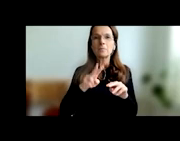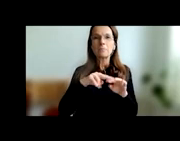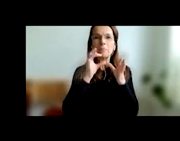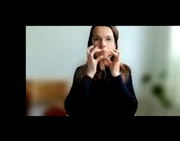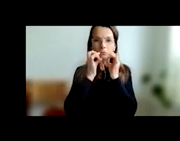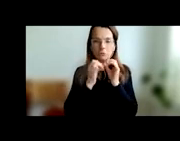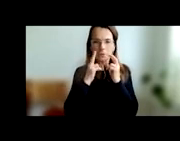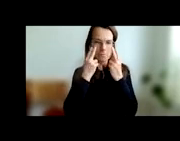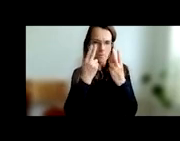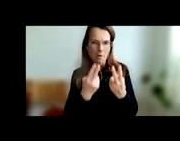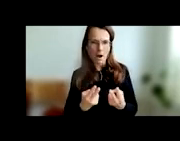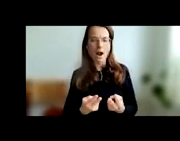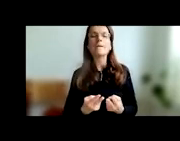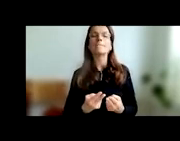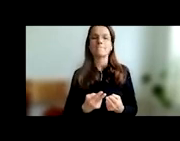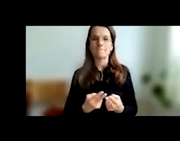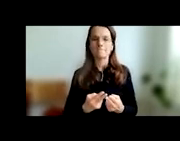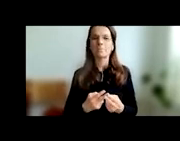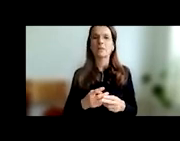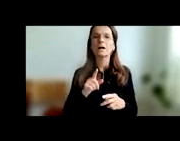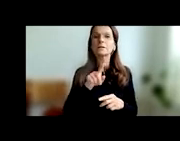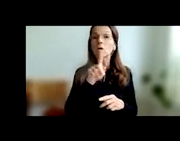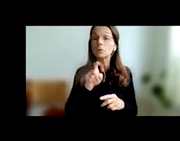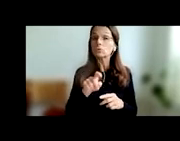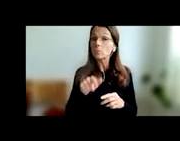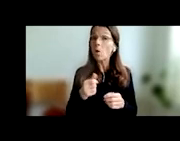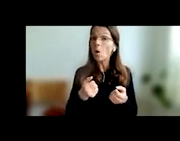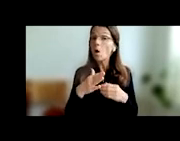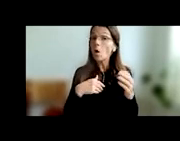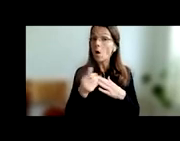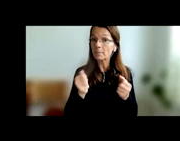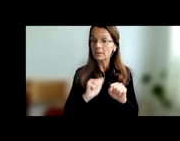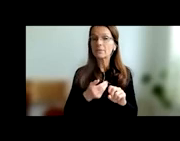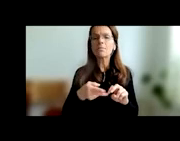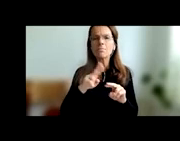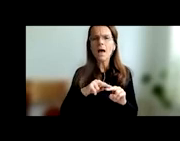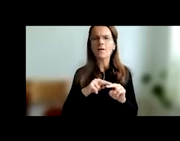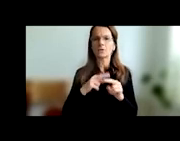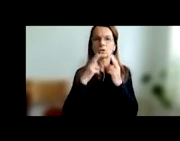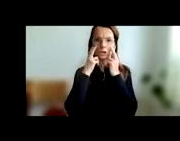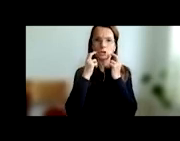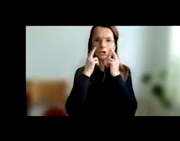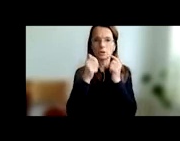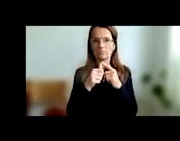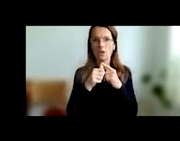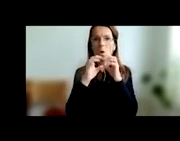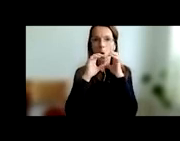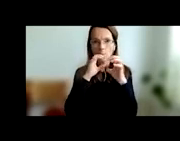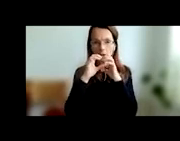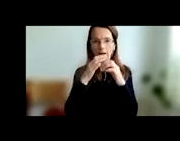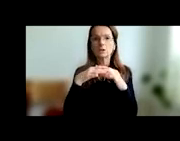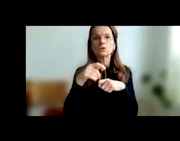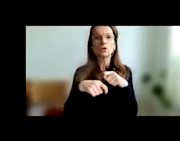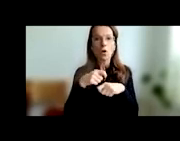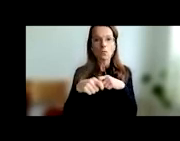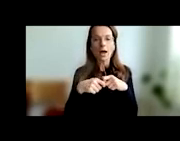drobno pogled kaže po povrašanje po kompetenca kaže da recimo najveći iskani kompetenca je bila komunikacija looked